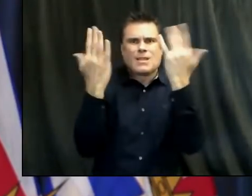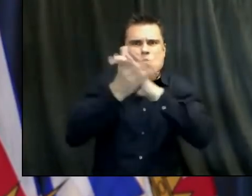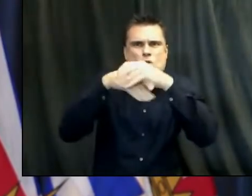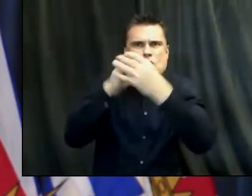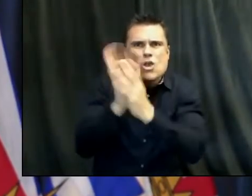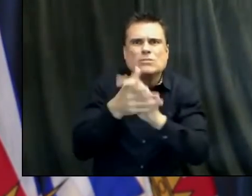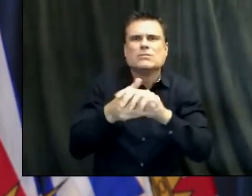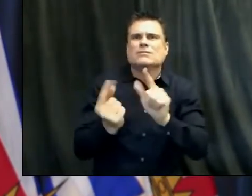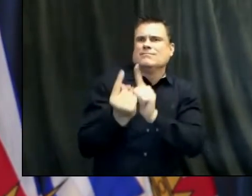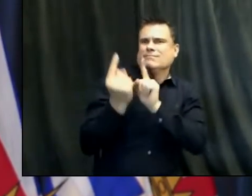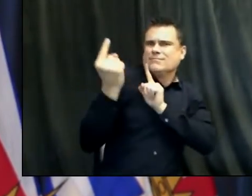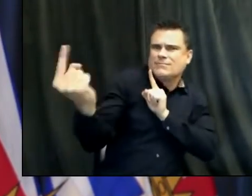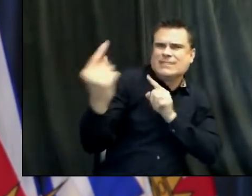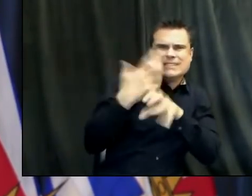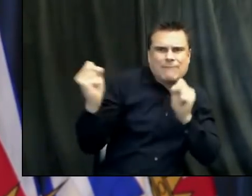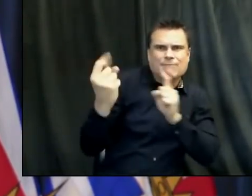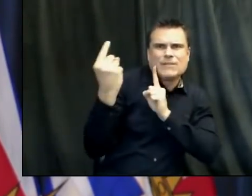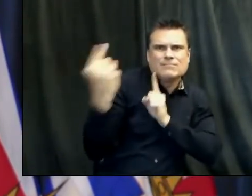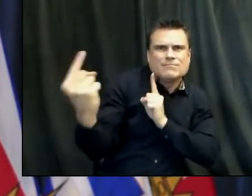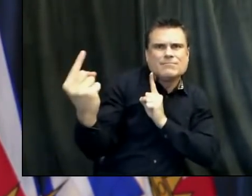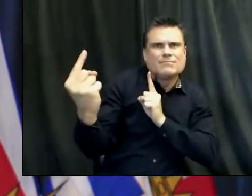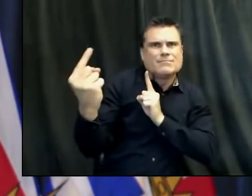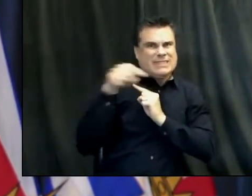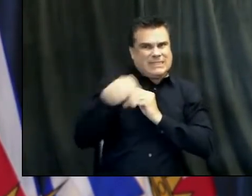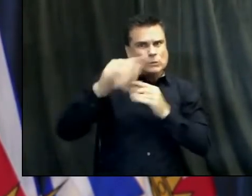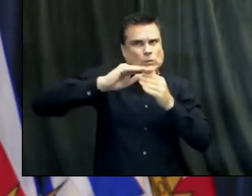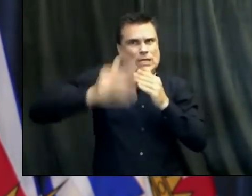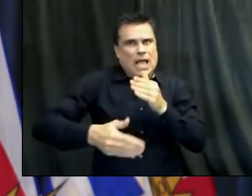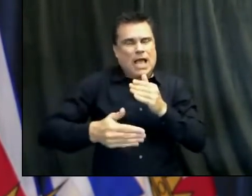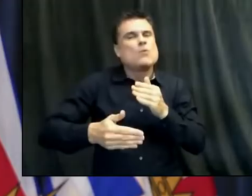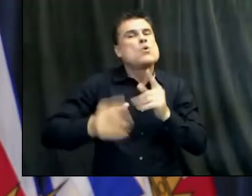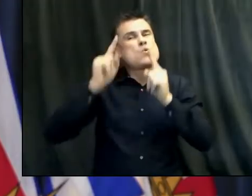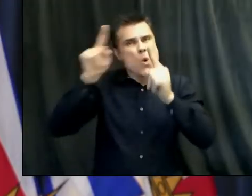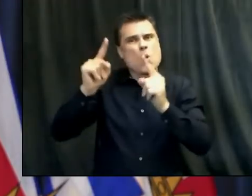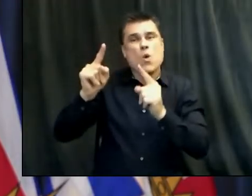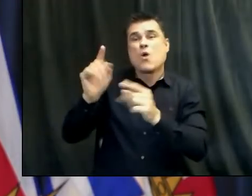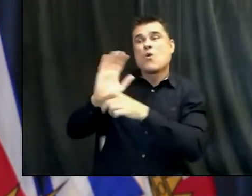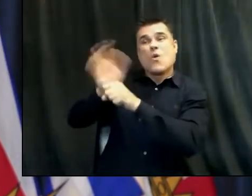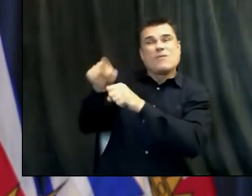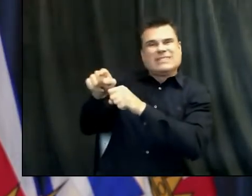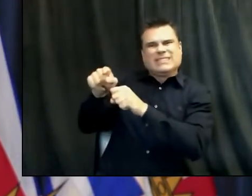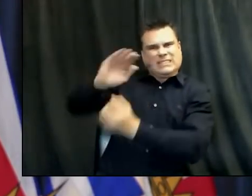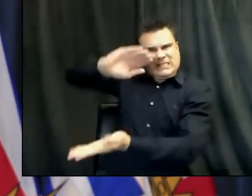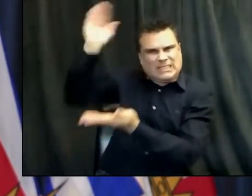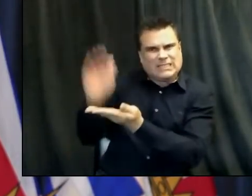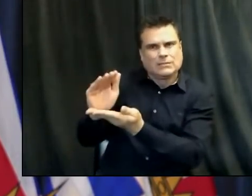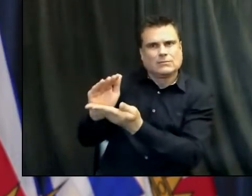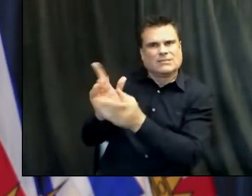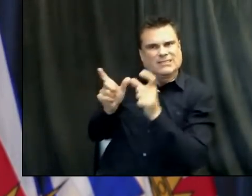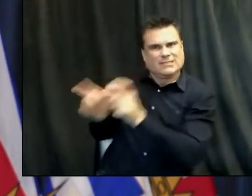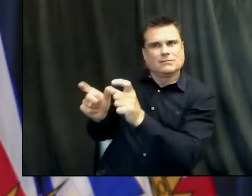year. Dr. Henry and I did our, I think, first briefing